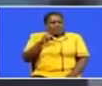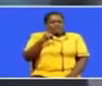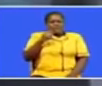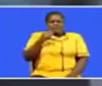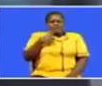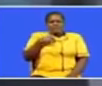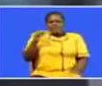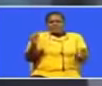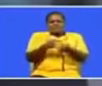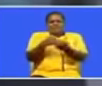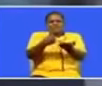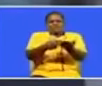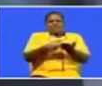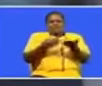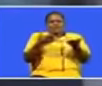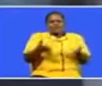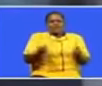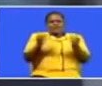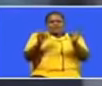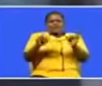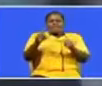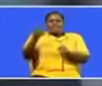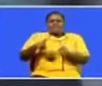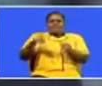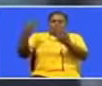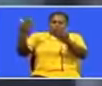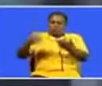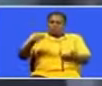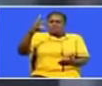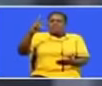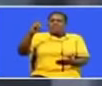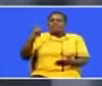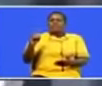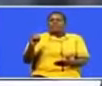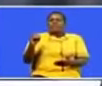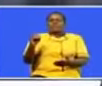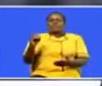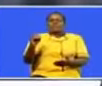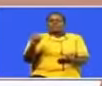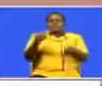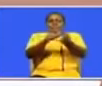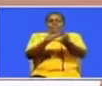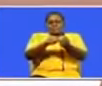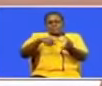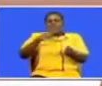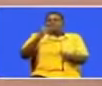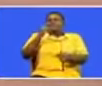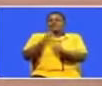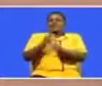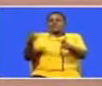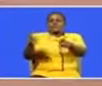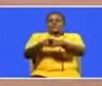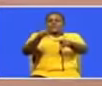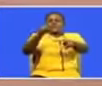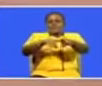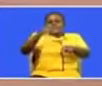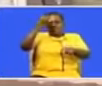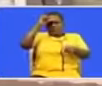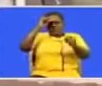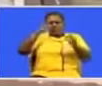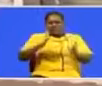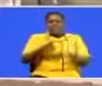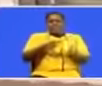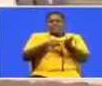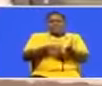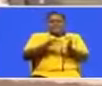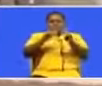we can discuss. So if there will be need to bring GMO, miss won't do it. At the same time, the government has